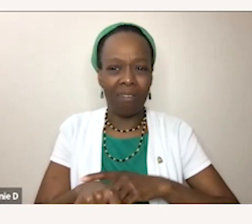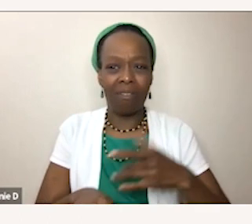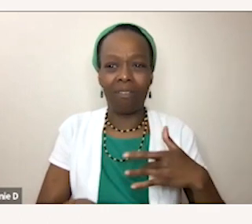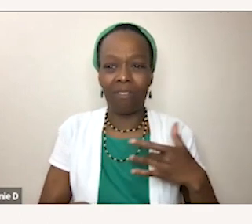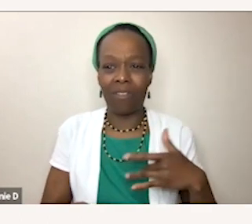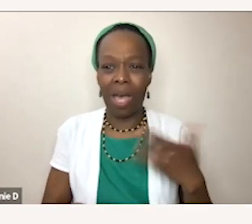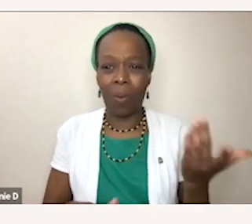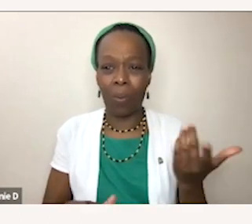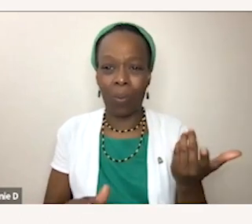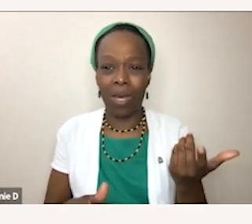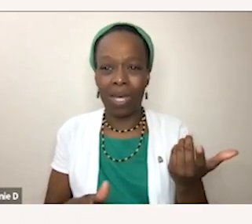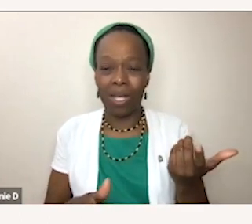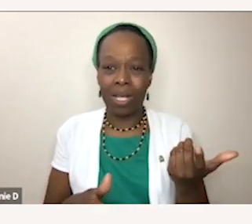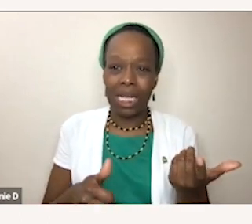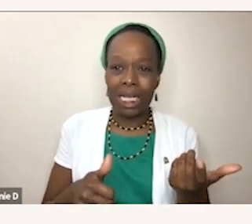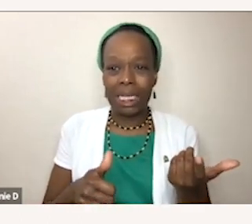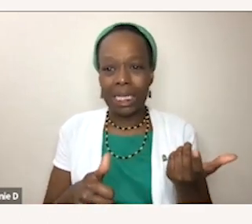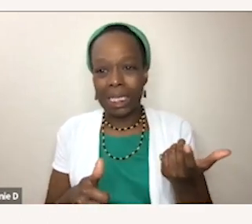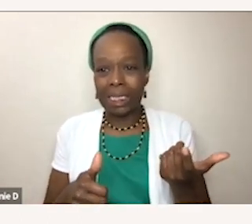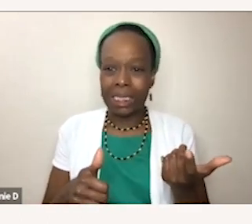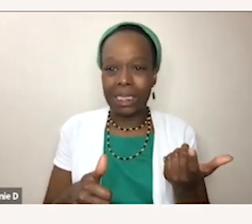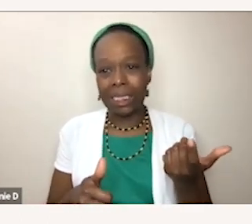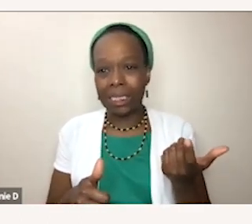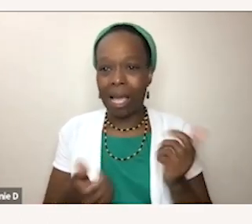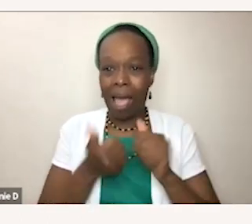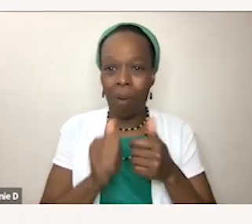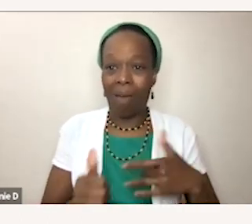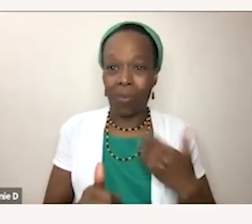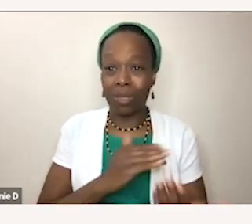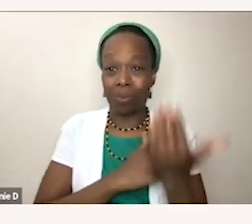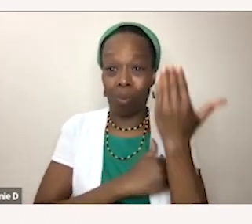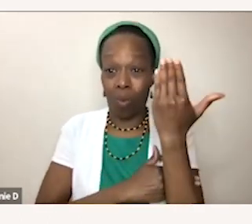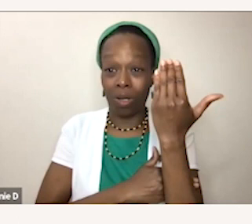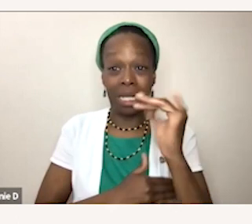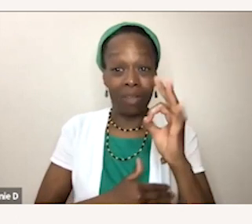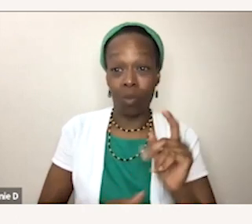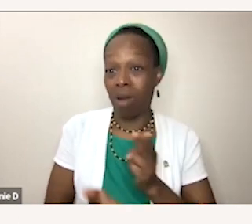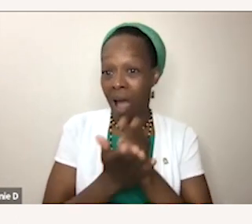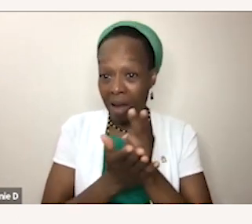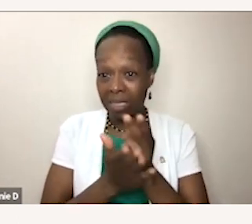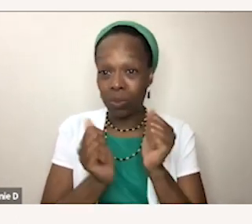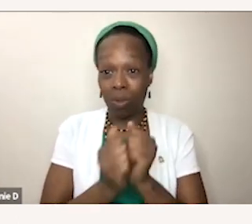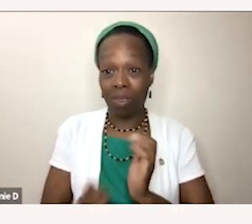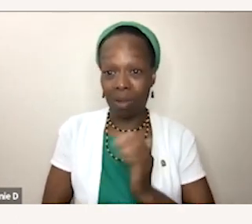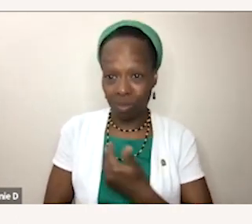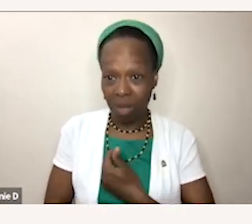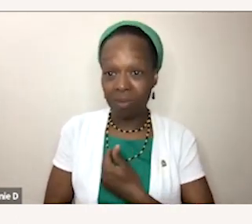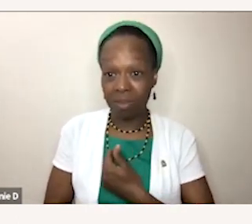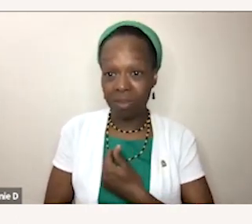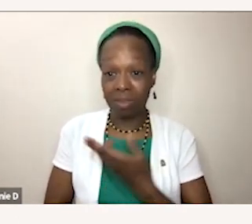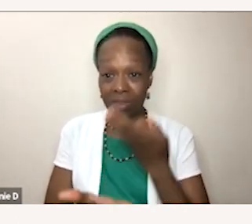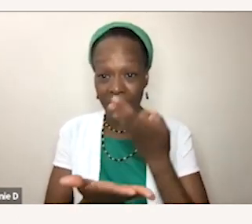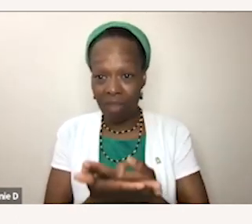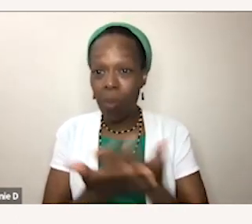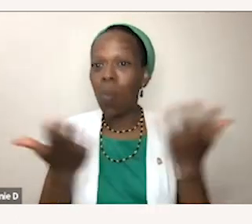one time might have been like this morning, if we're, being perfectly honest with ourselves. But the fact of the matter